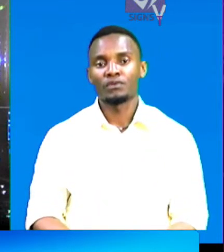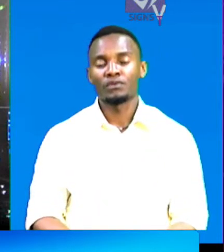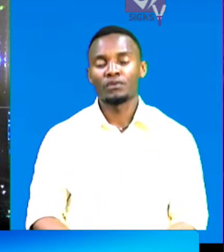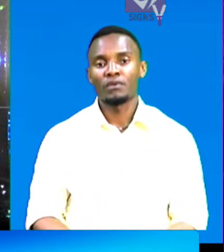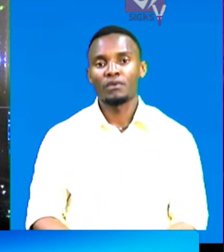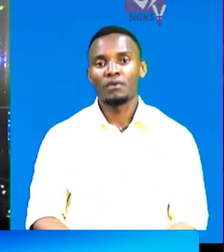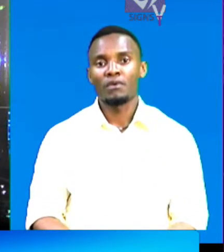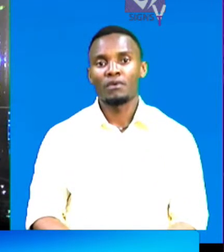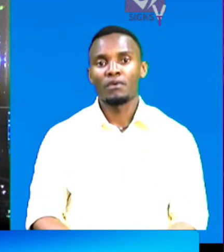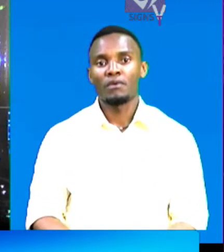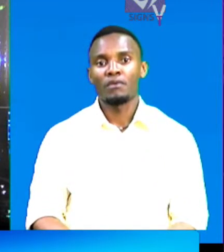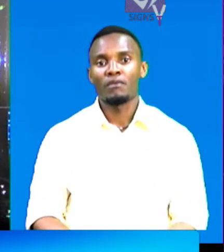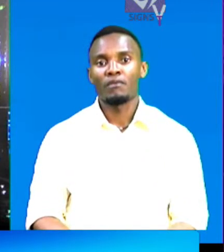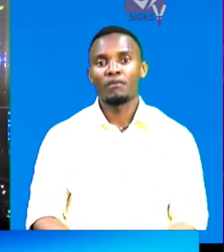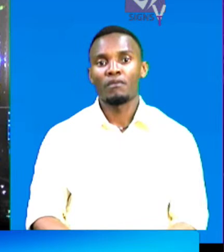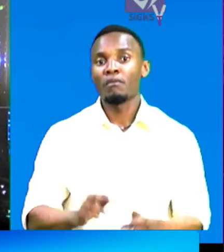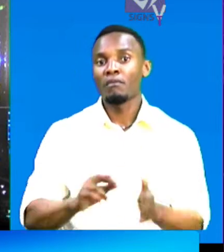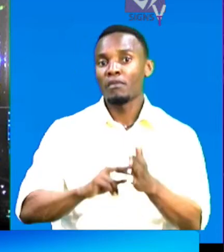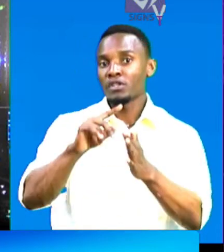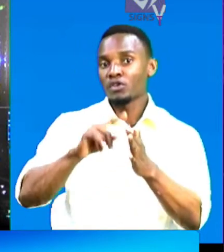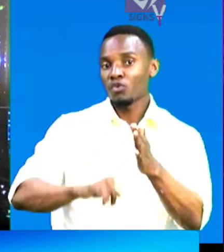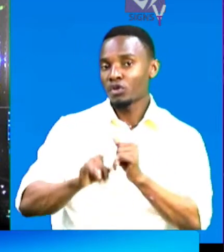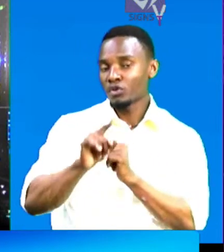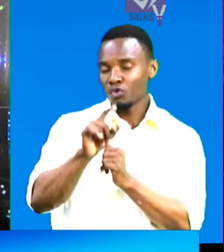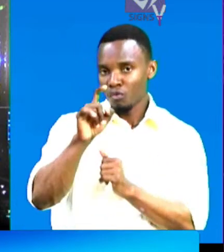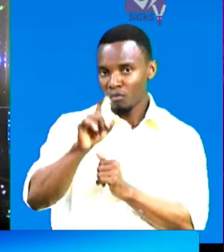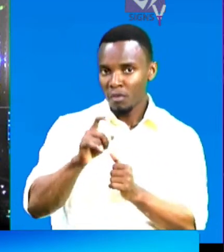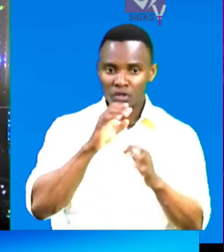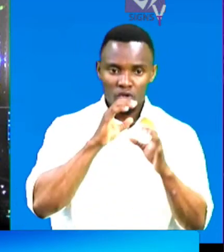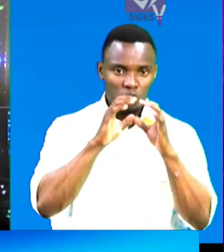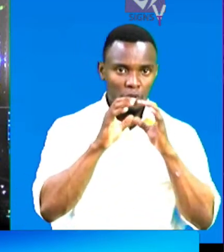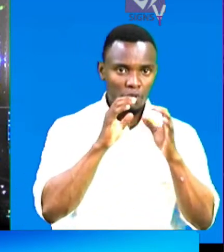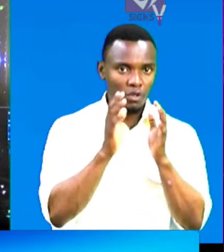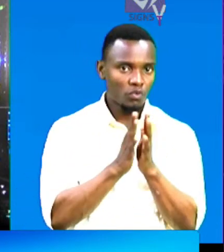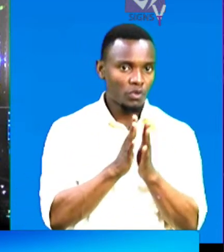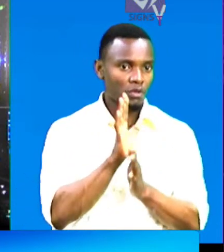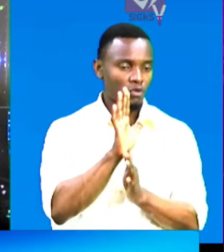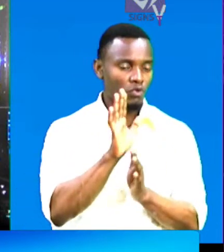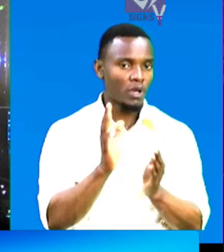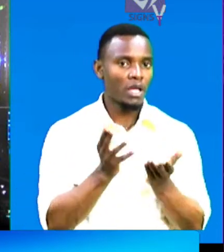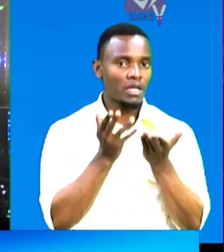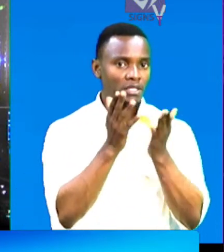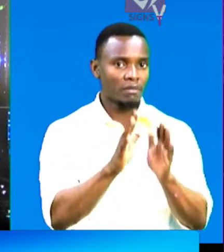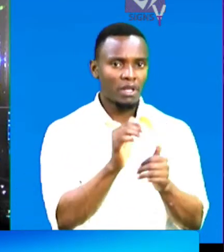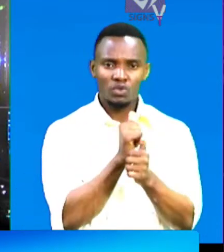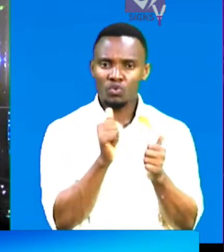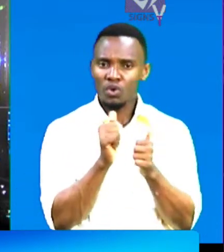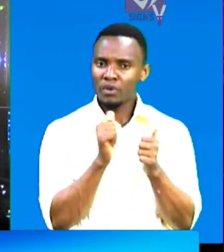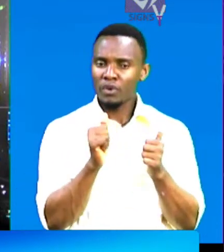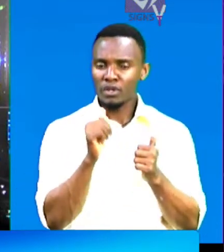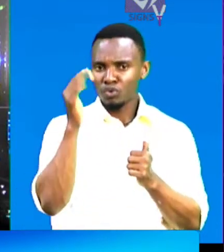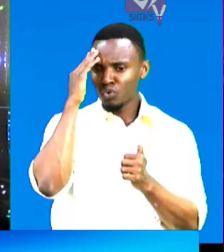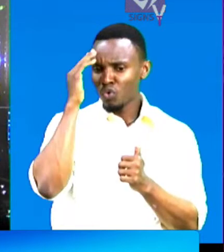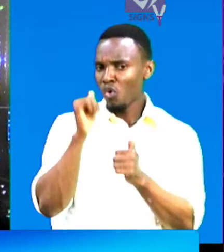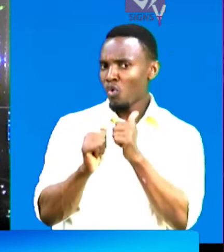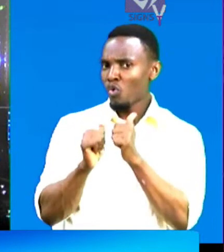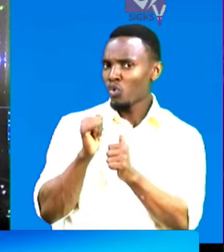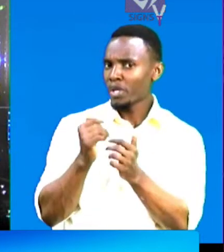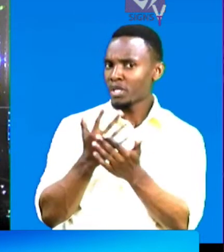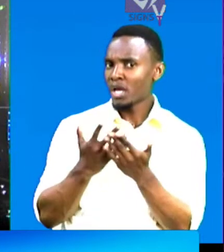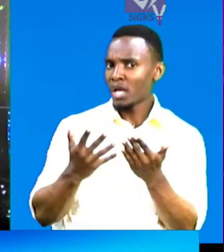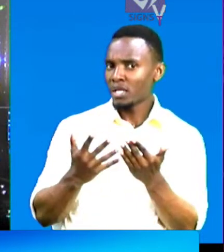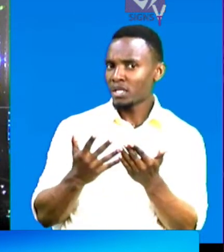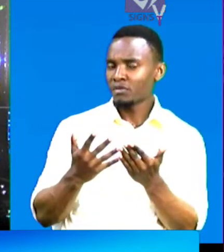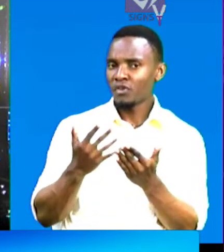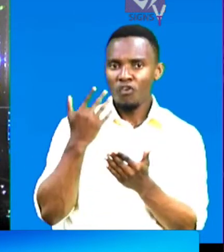to communicate with your suppliers very well to know which items